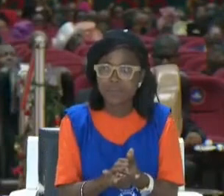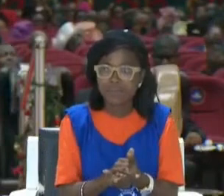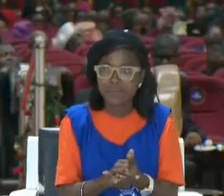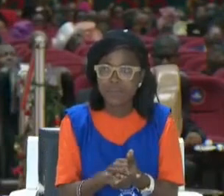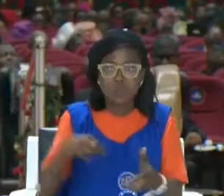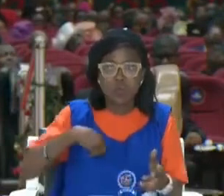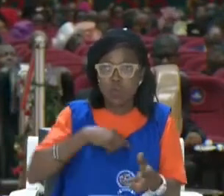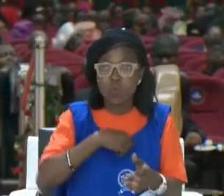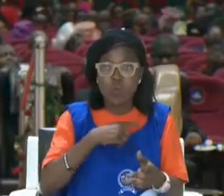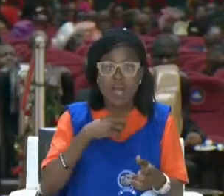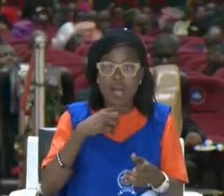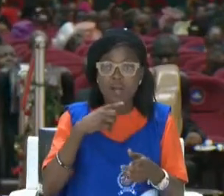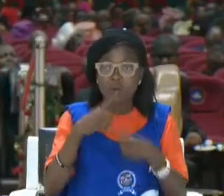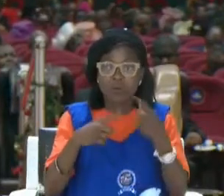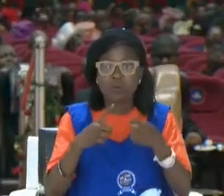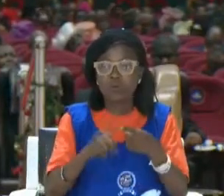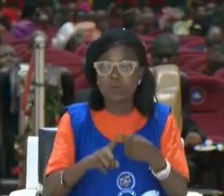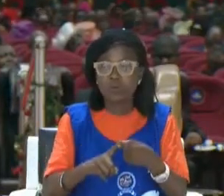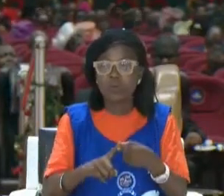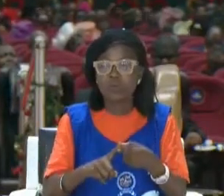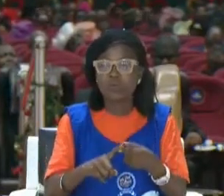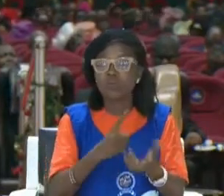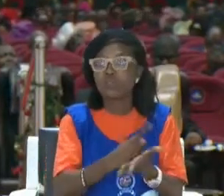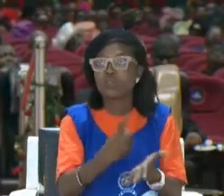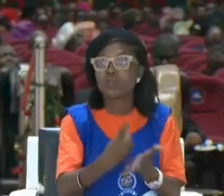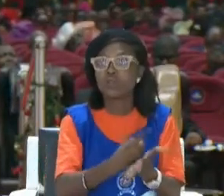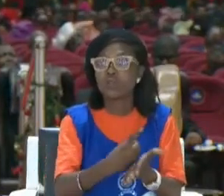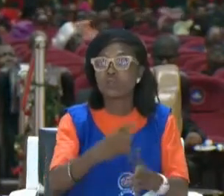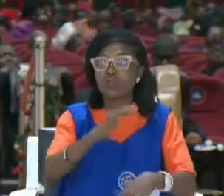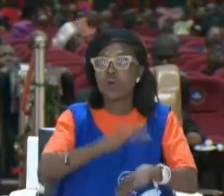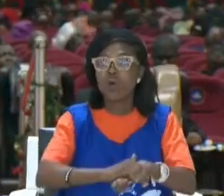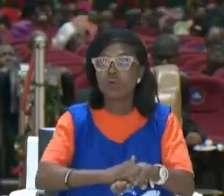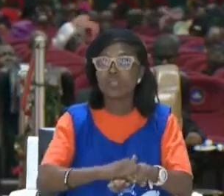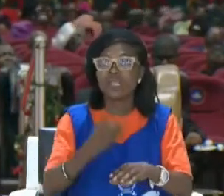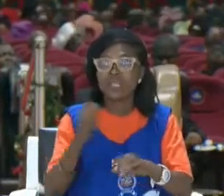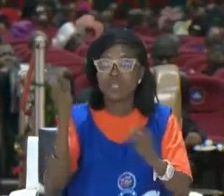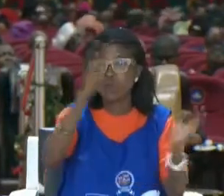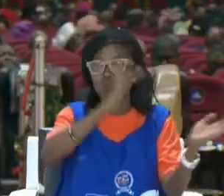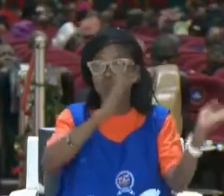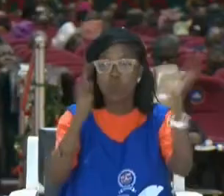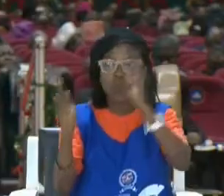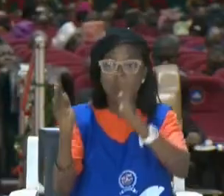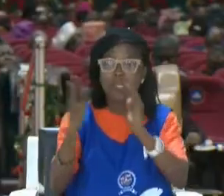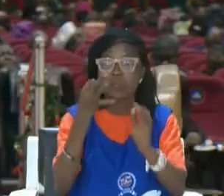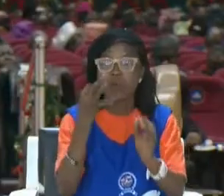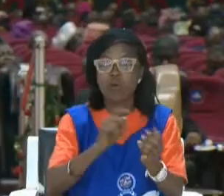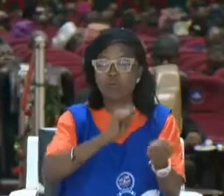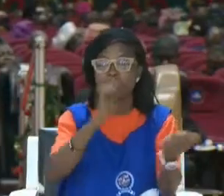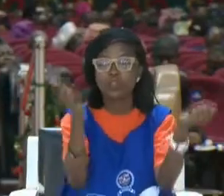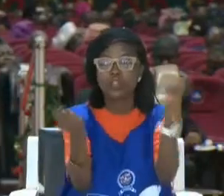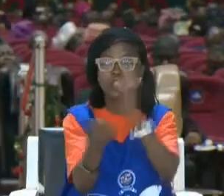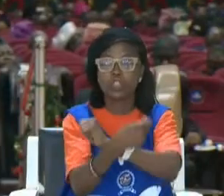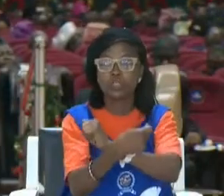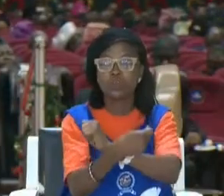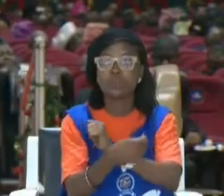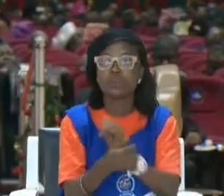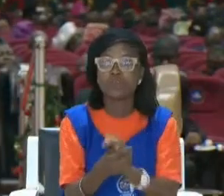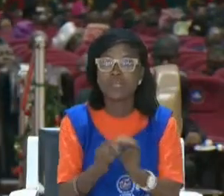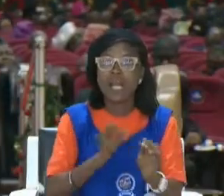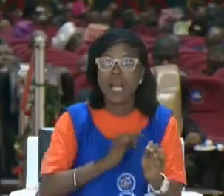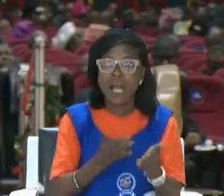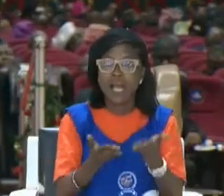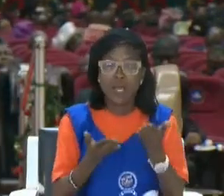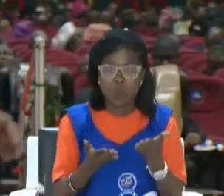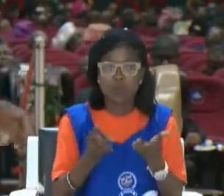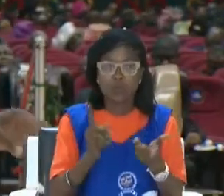we are to talk on the wind of change. I want to